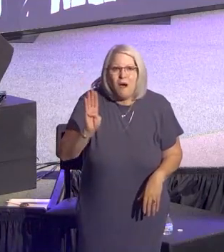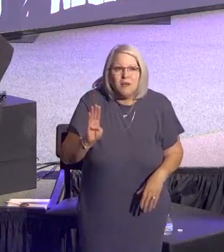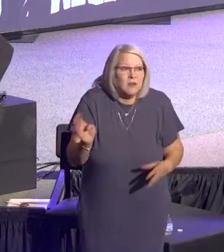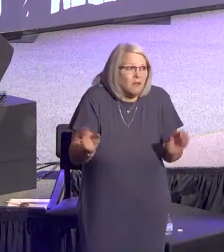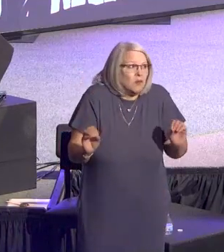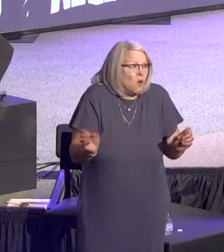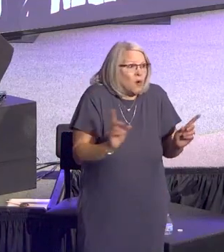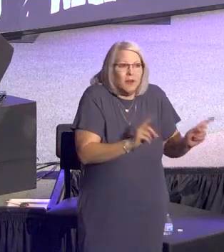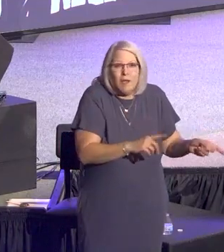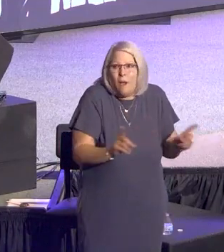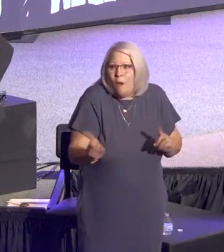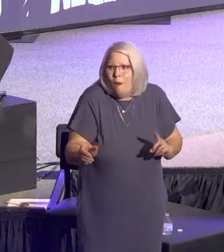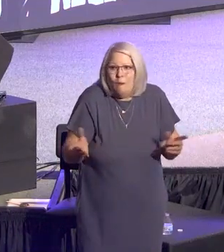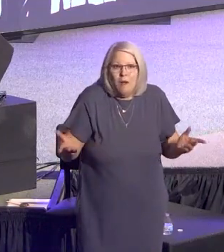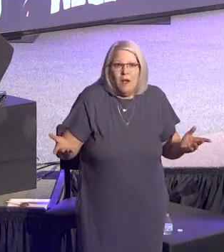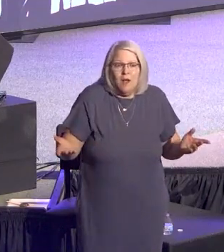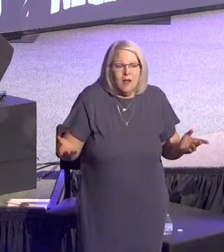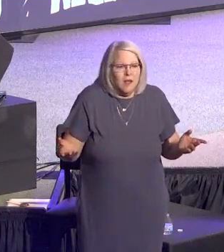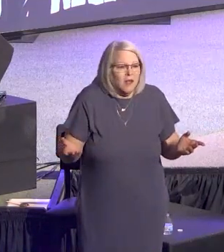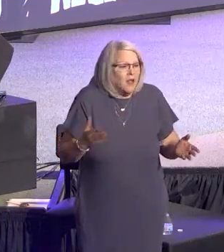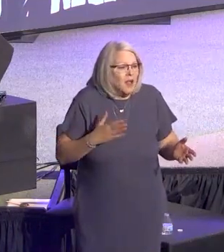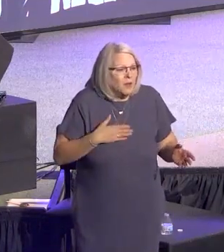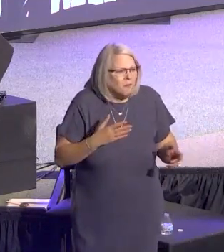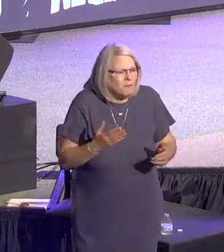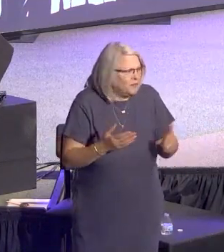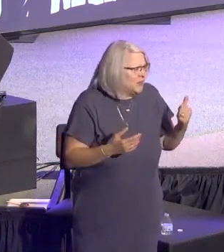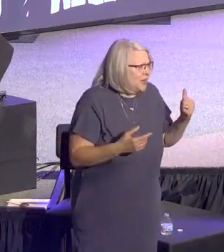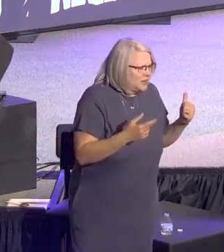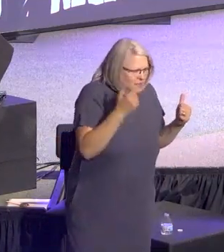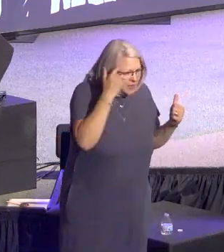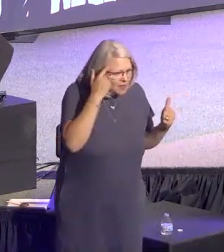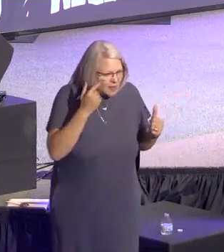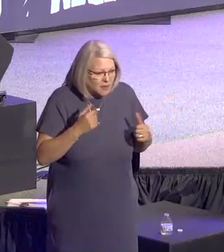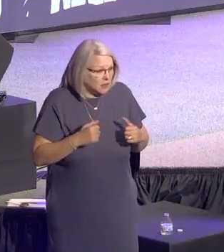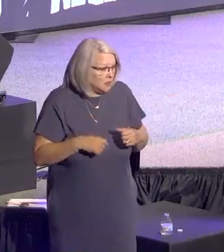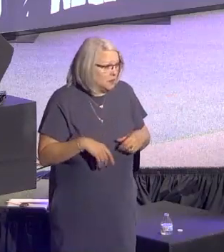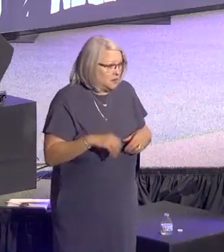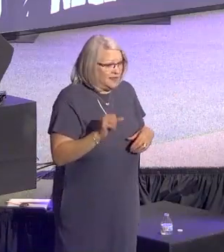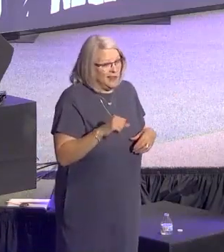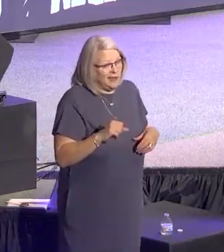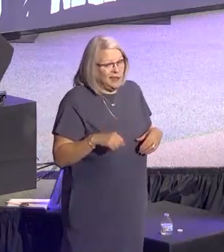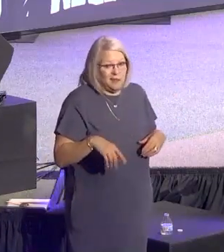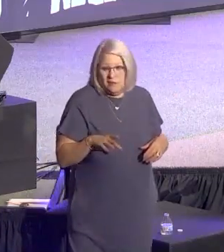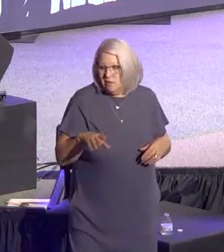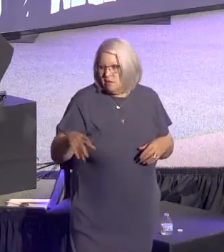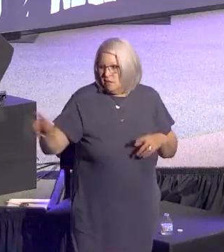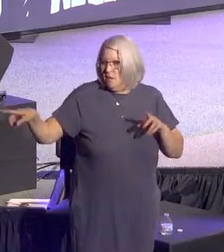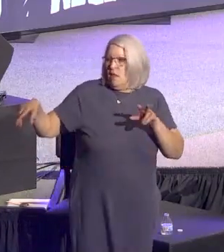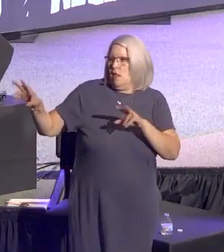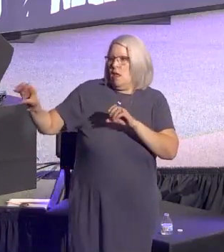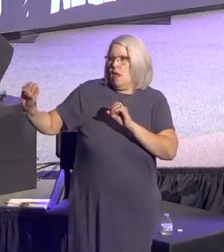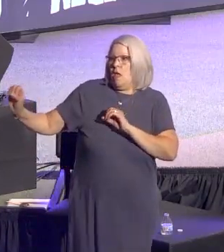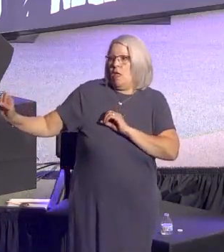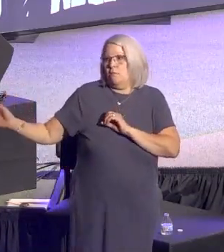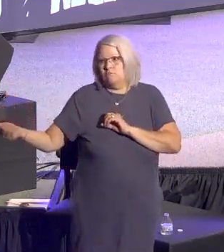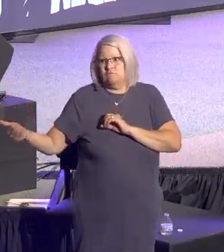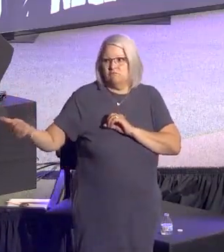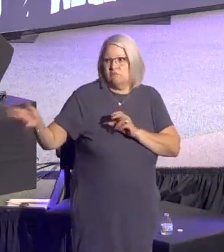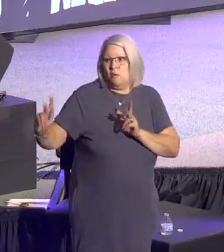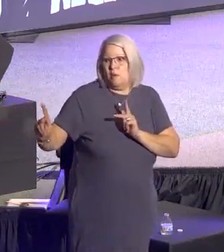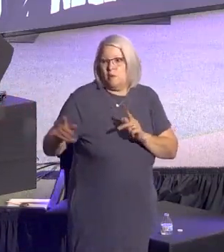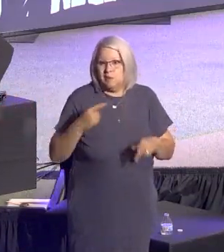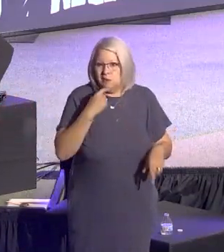go. And my first instinct is to think, yeah, and there's 10 other people that are saying the same thing. But